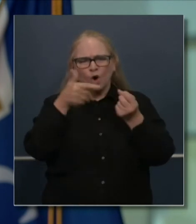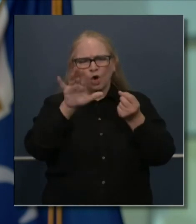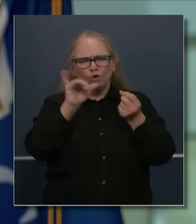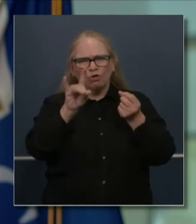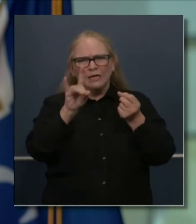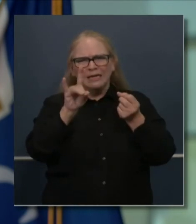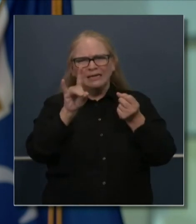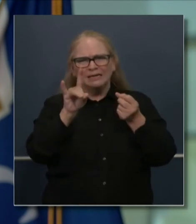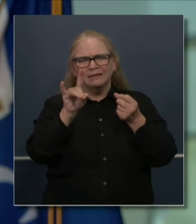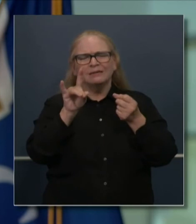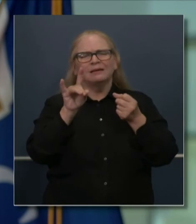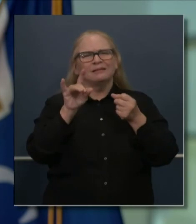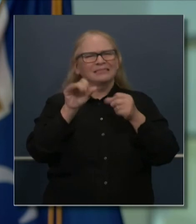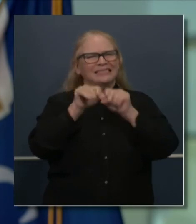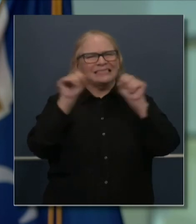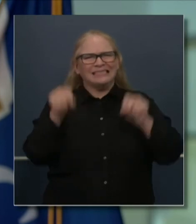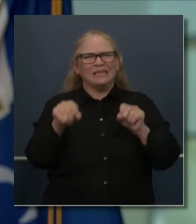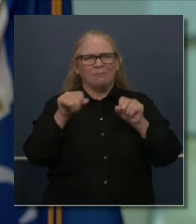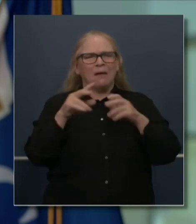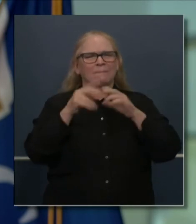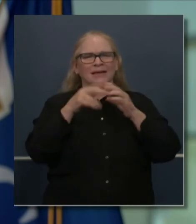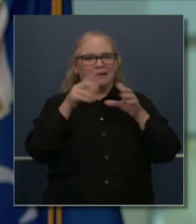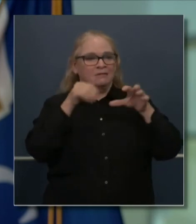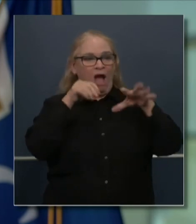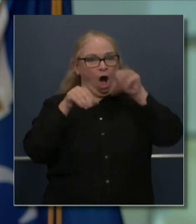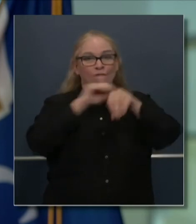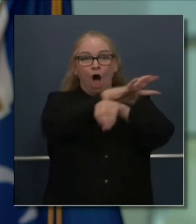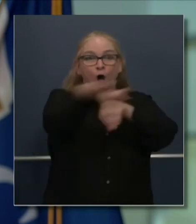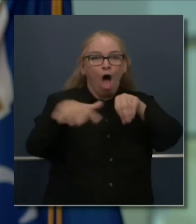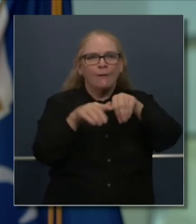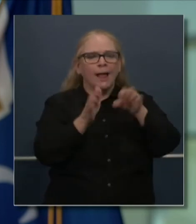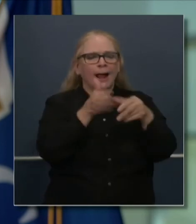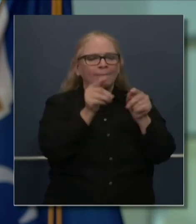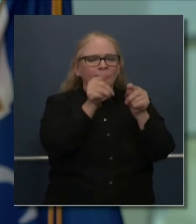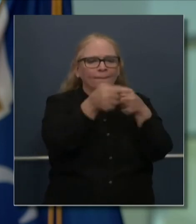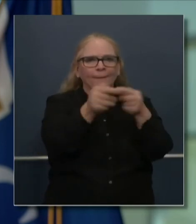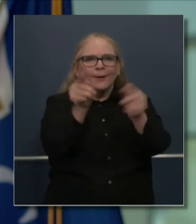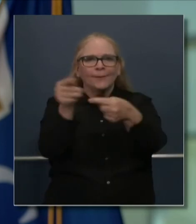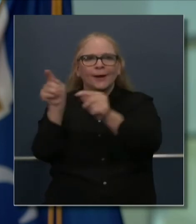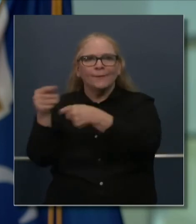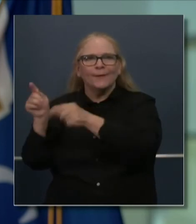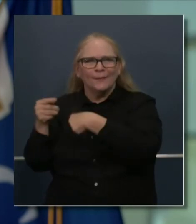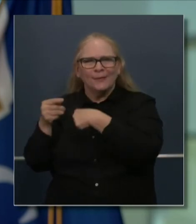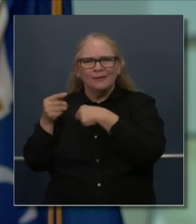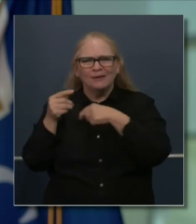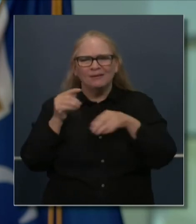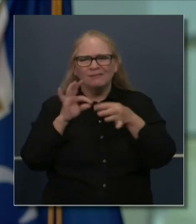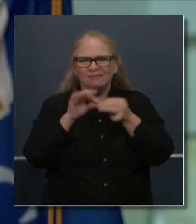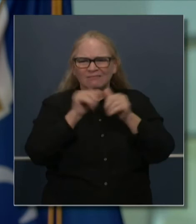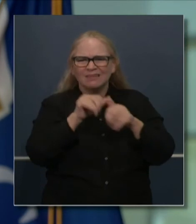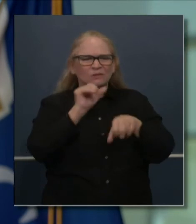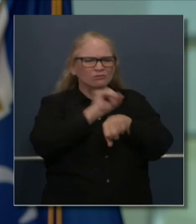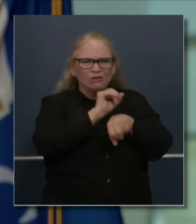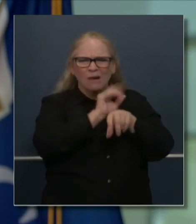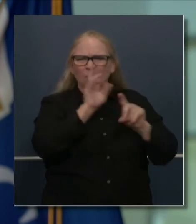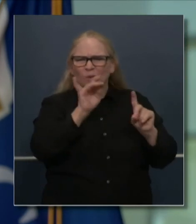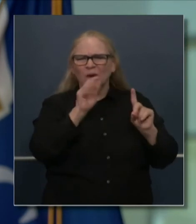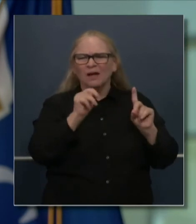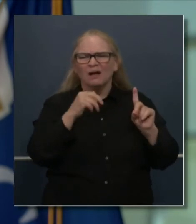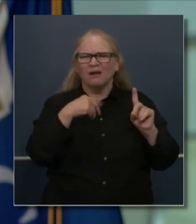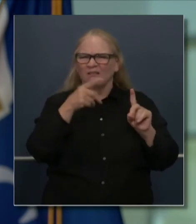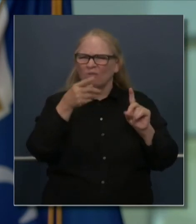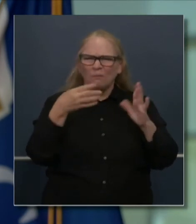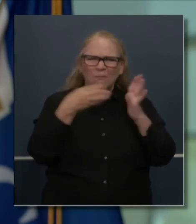and was wondering if you would be willing to talk with the labor unions that have historically been opposed to this concept. Well, I have. I've been